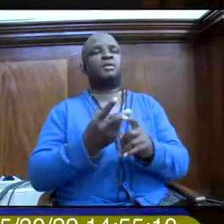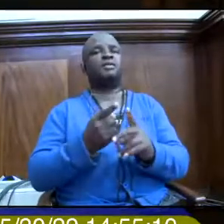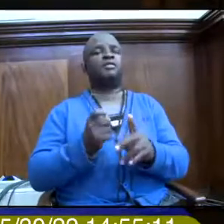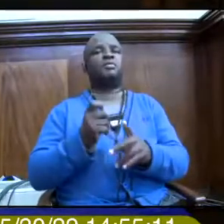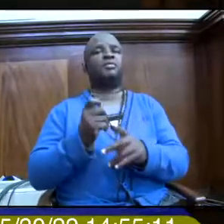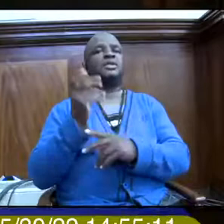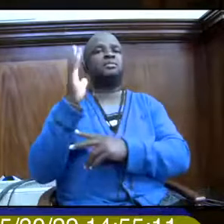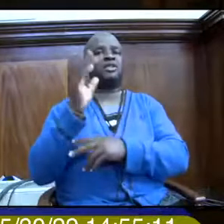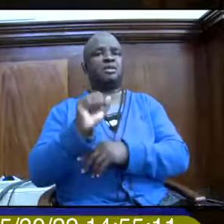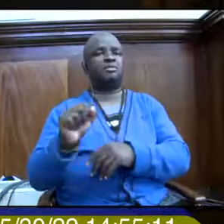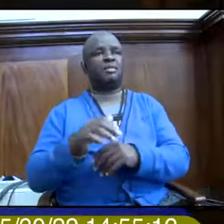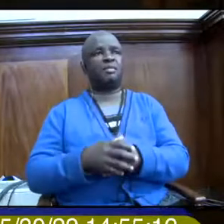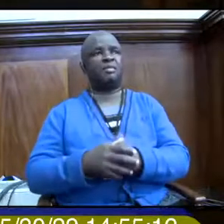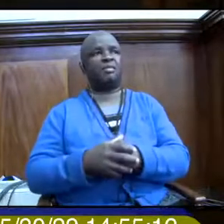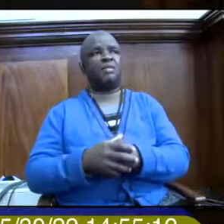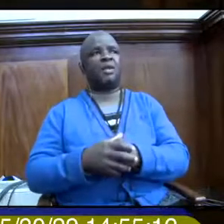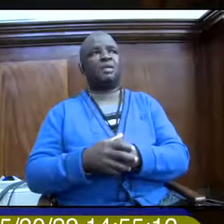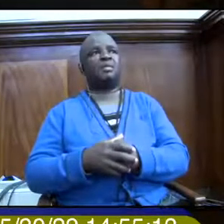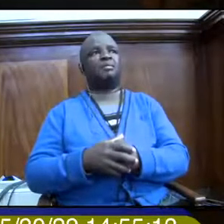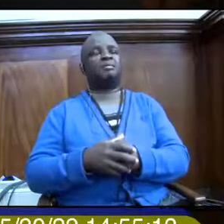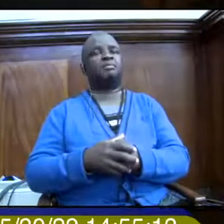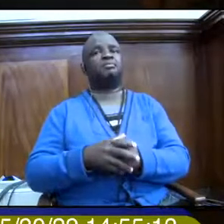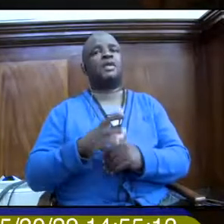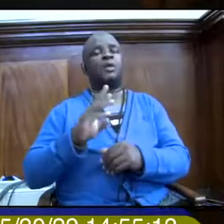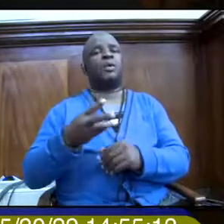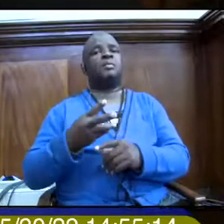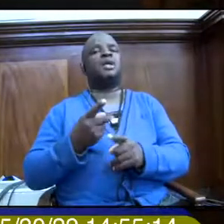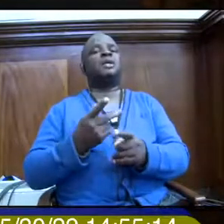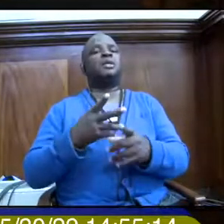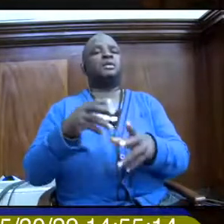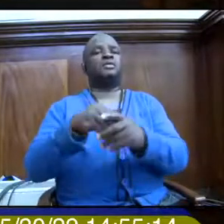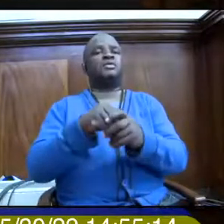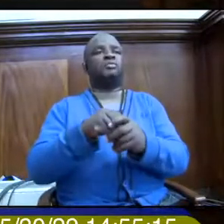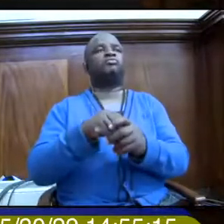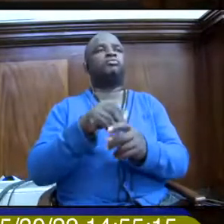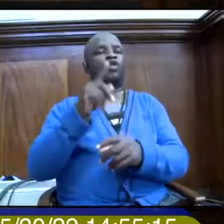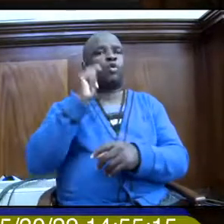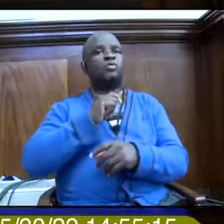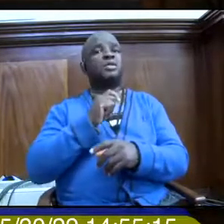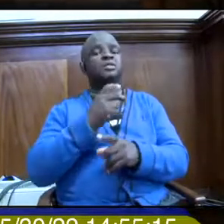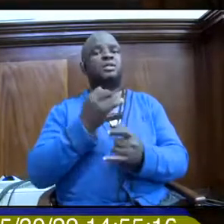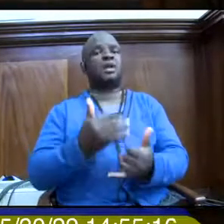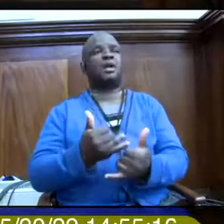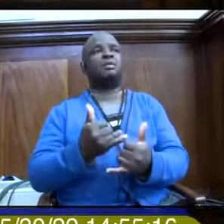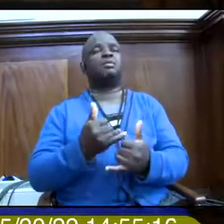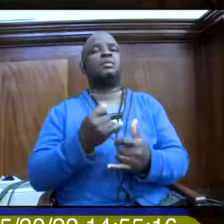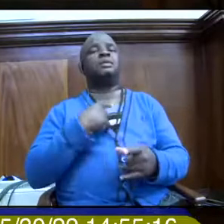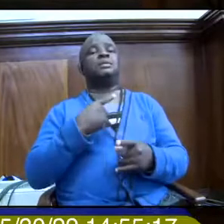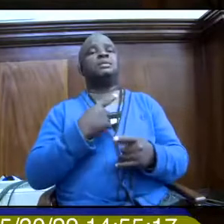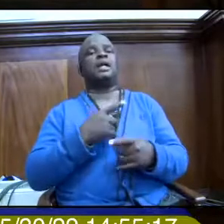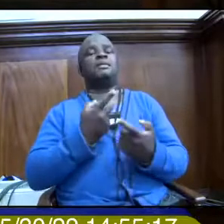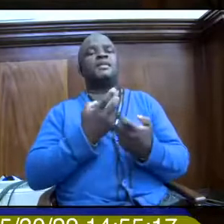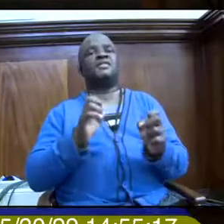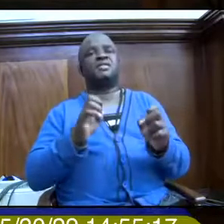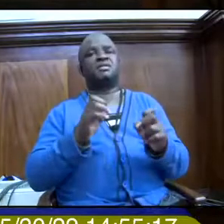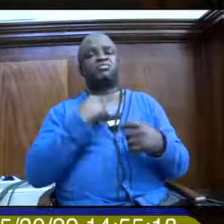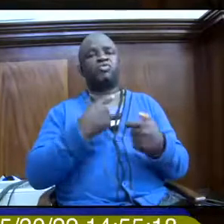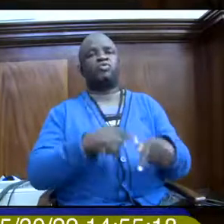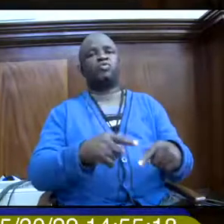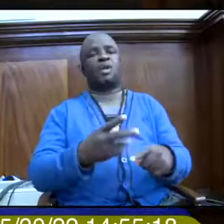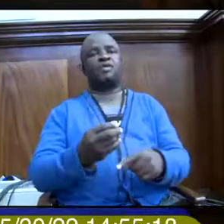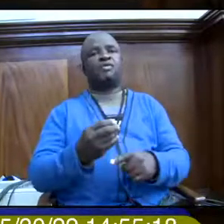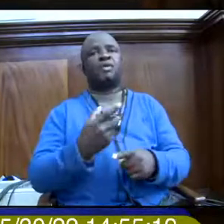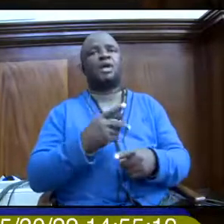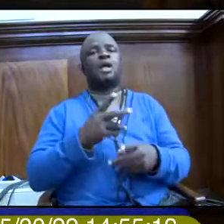presentation women including the aged lived in fear in their homes and streets